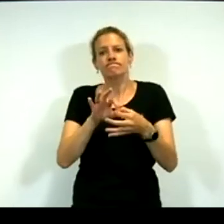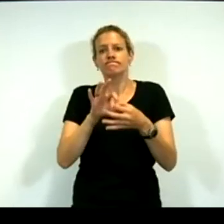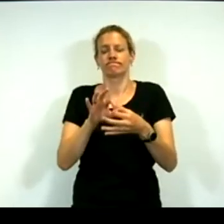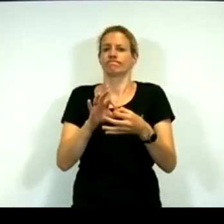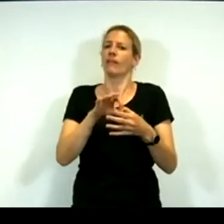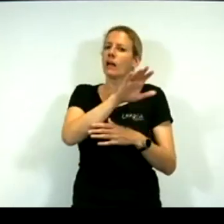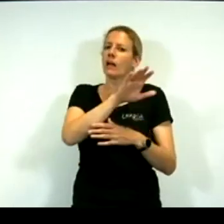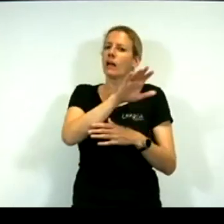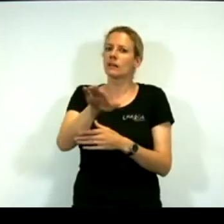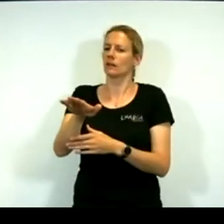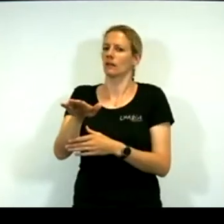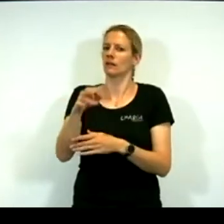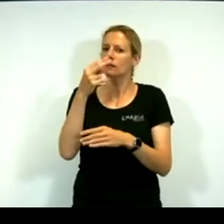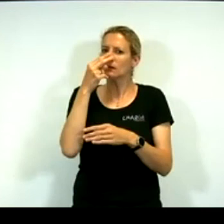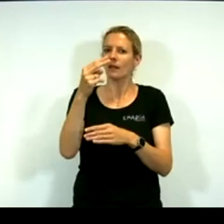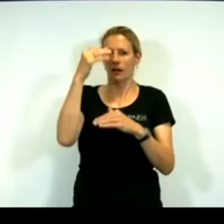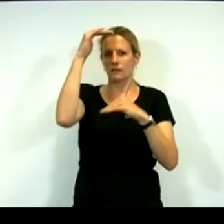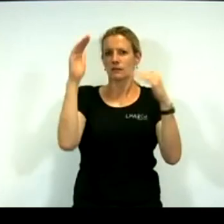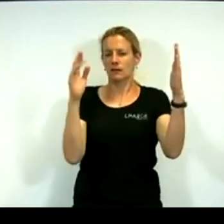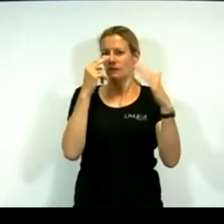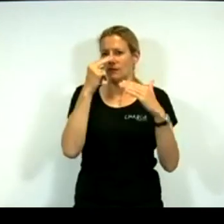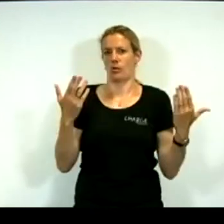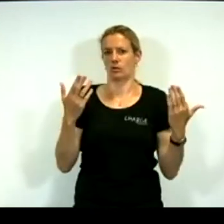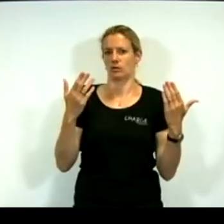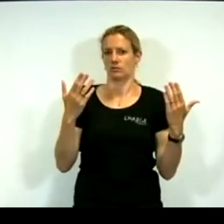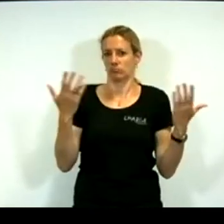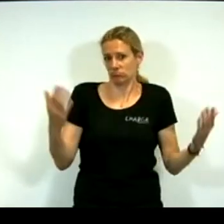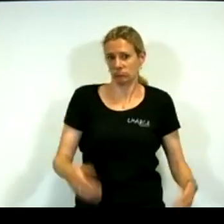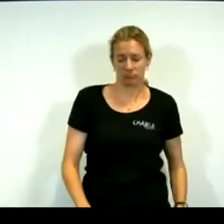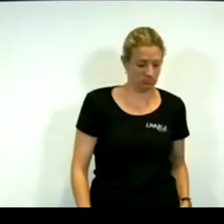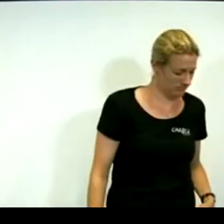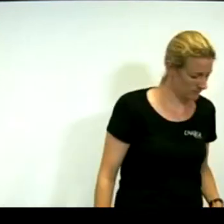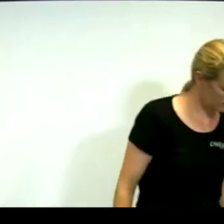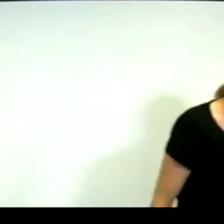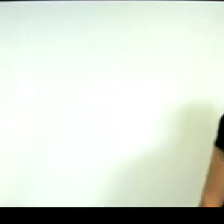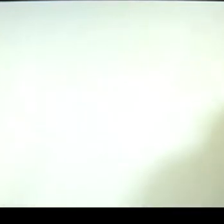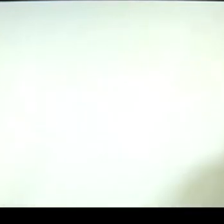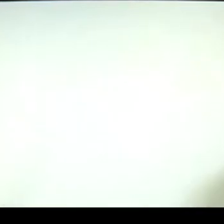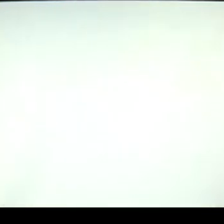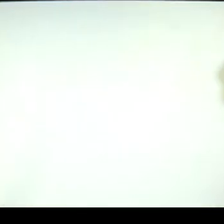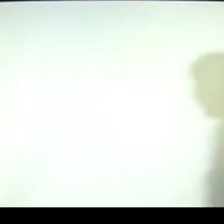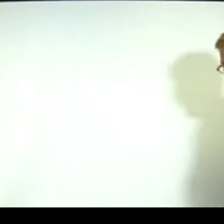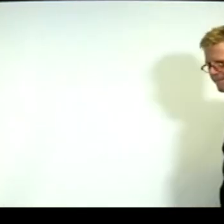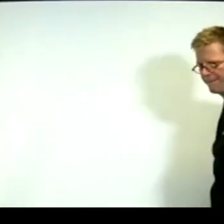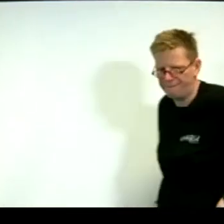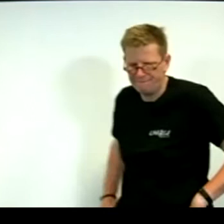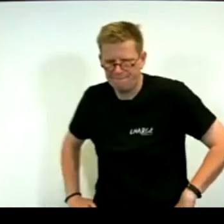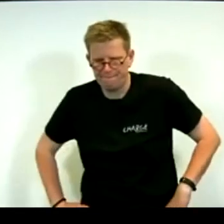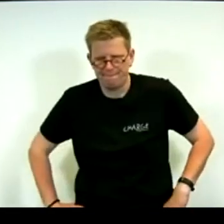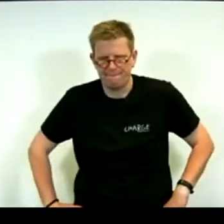there and is being used. And that obviously takes time. I mean, with a little baby,